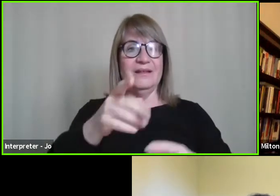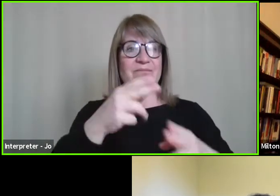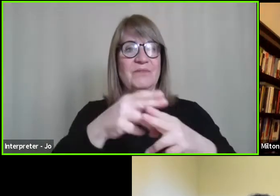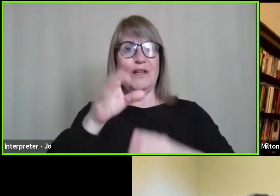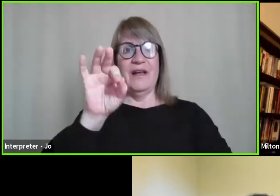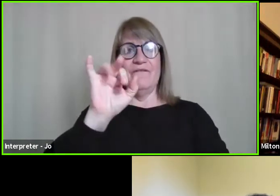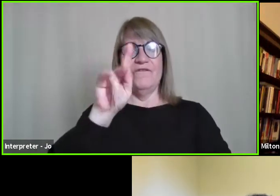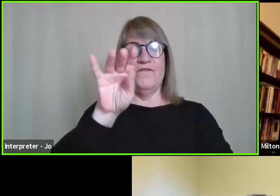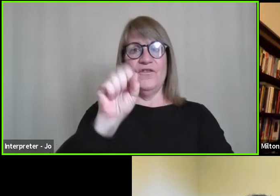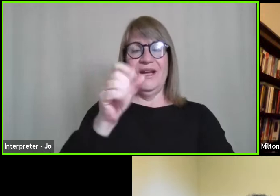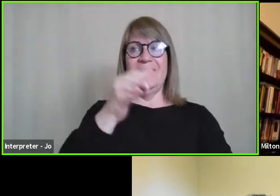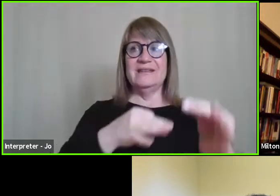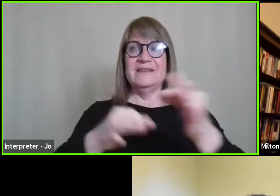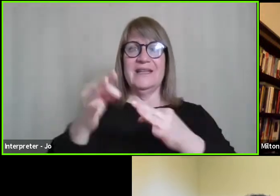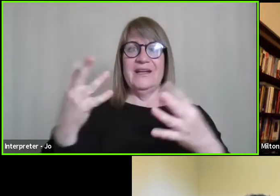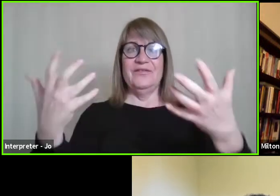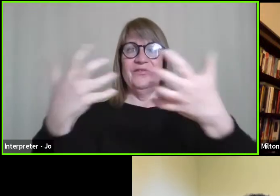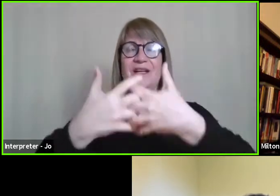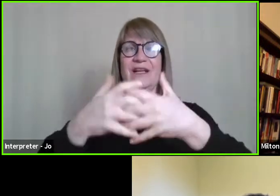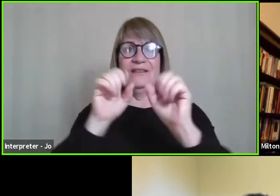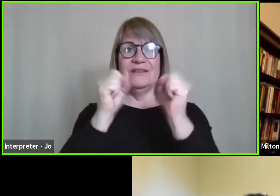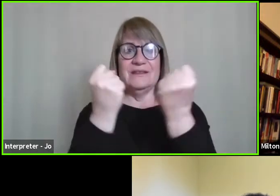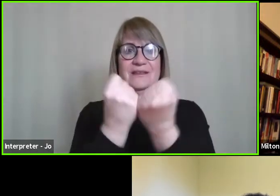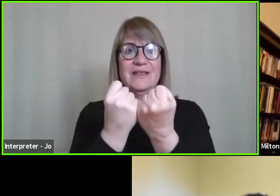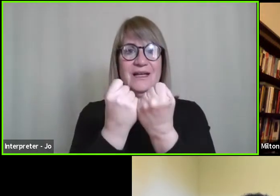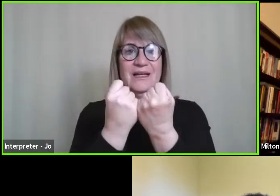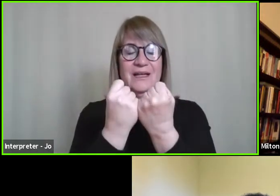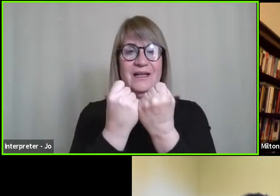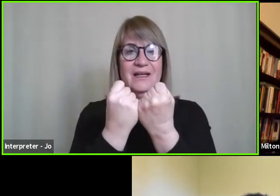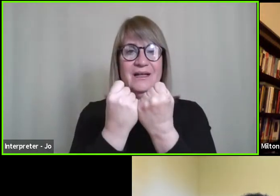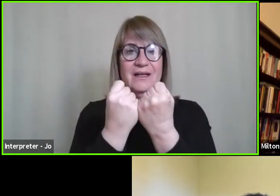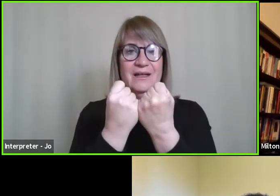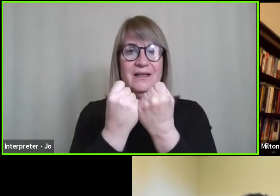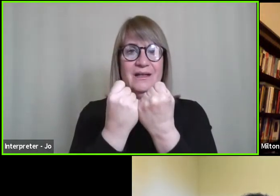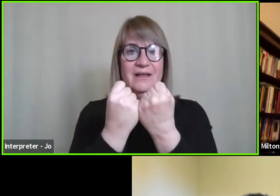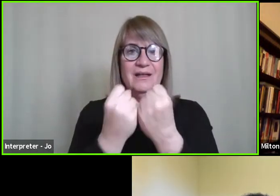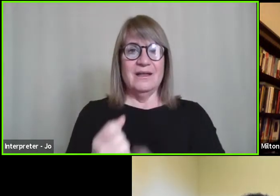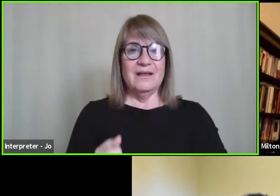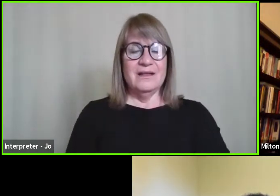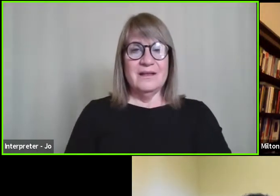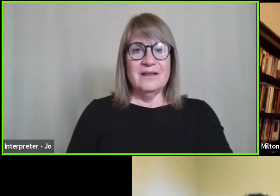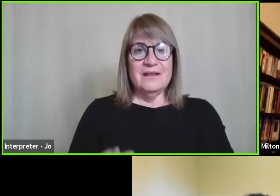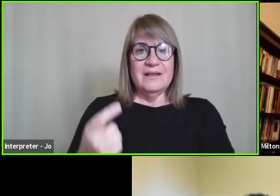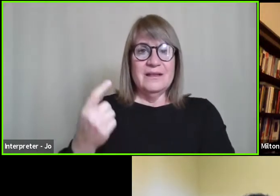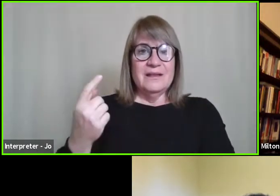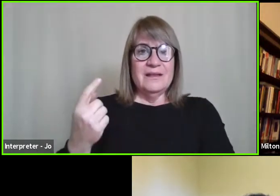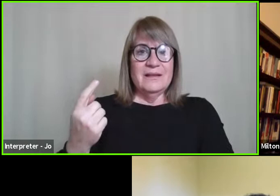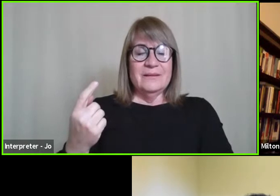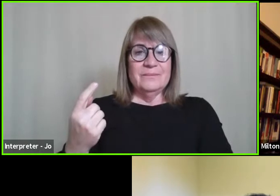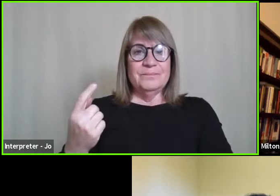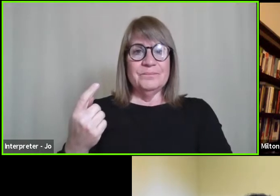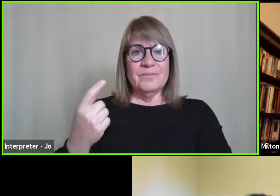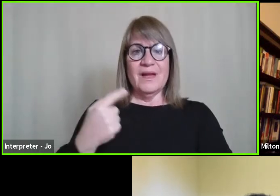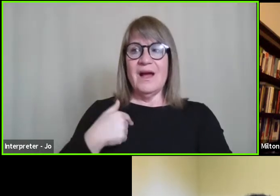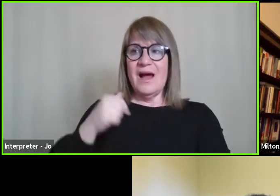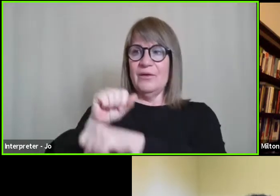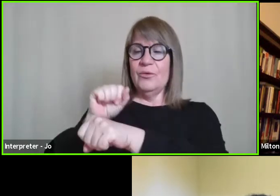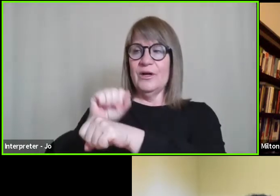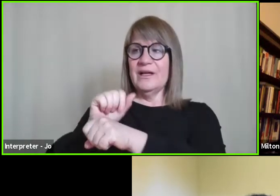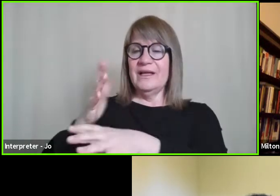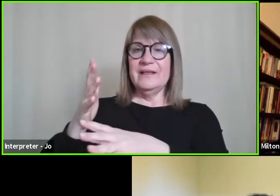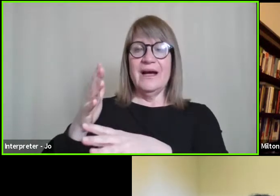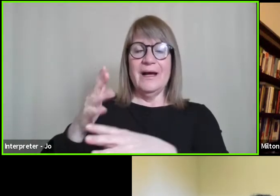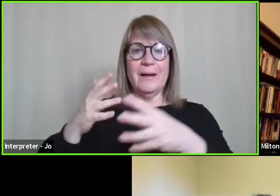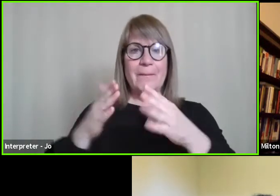contexts um and um you know as someone who's situated currently in a school of public health you know a lot of my work is in conversation